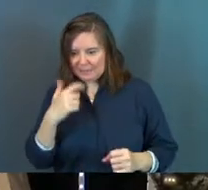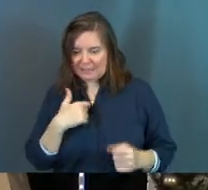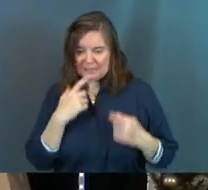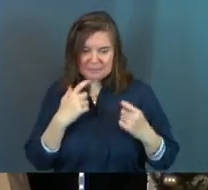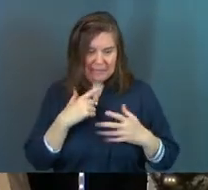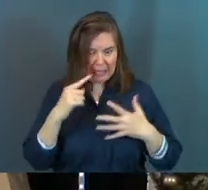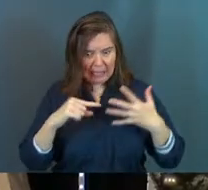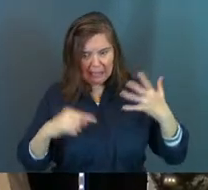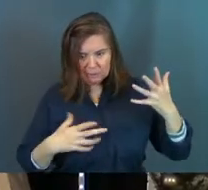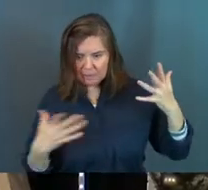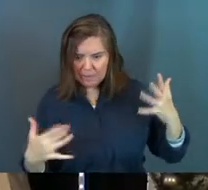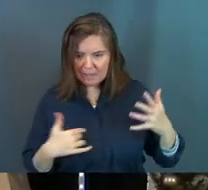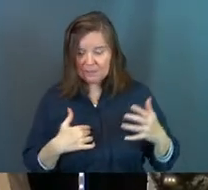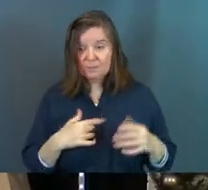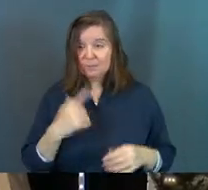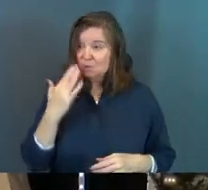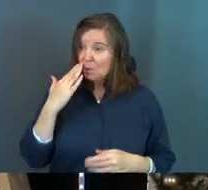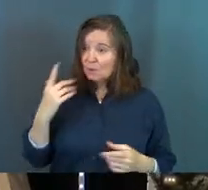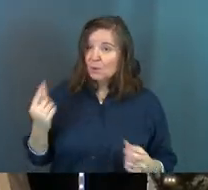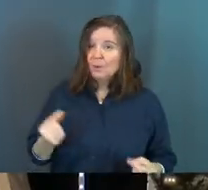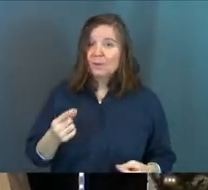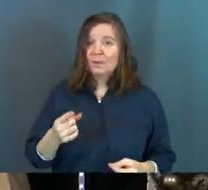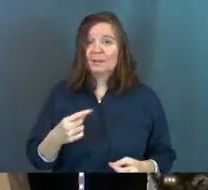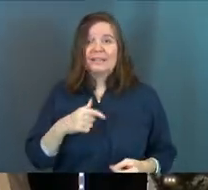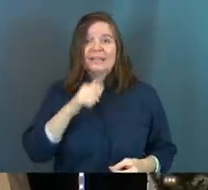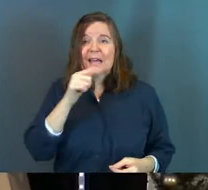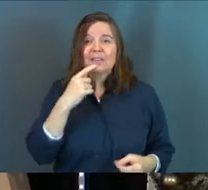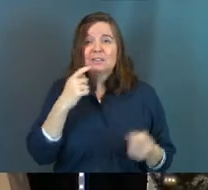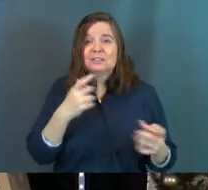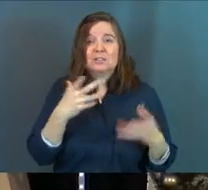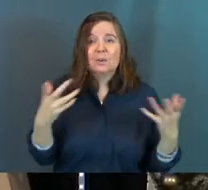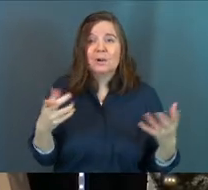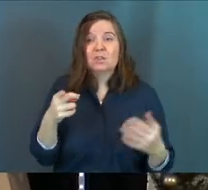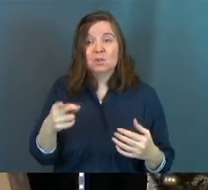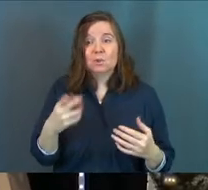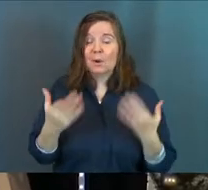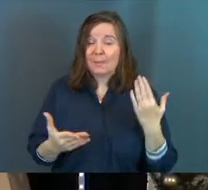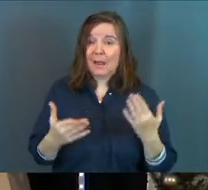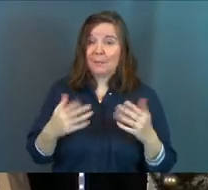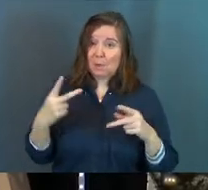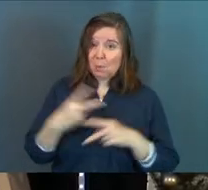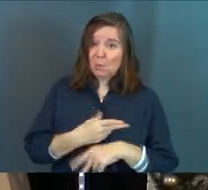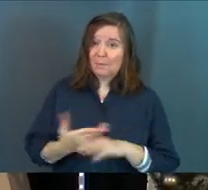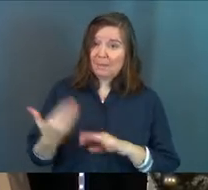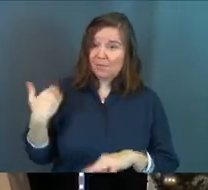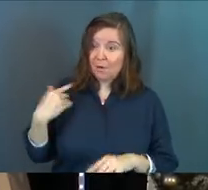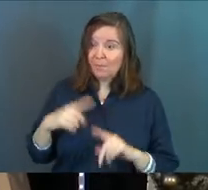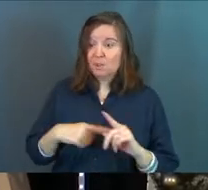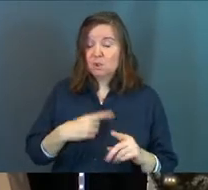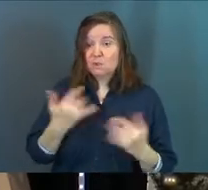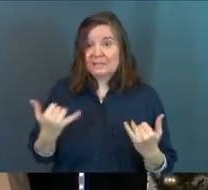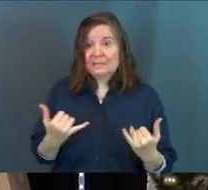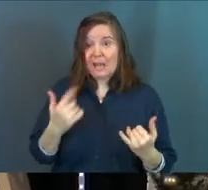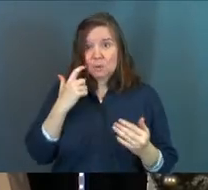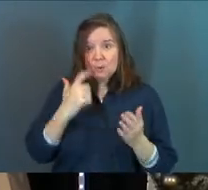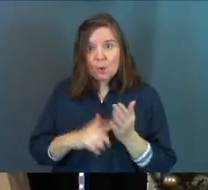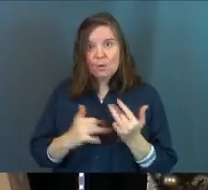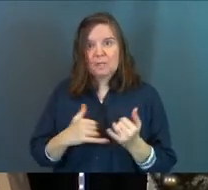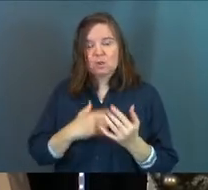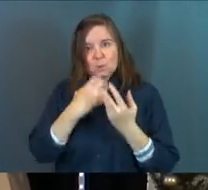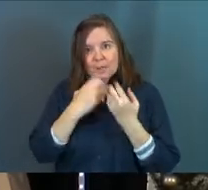I'm sinning so much. And it's like, do you know what you're doing? It's not that you're sinning so much. You were probably worse before. You just care about it